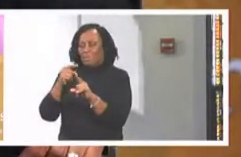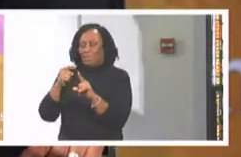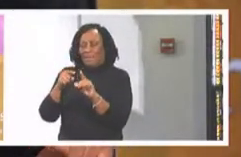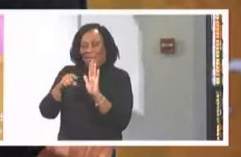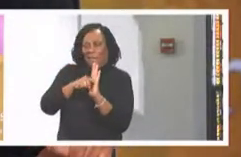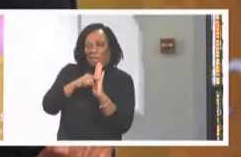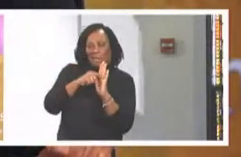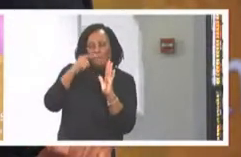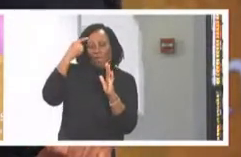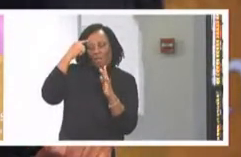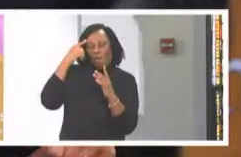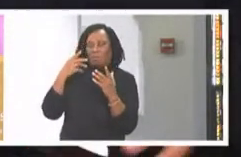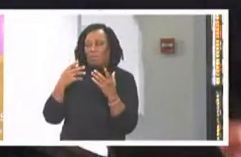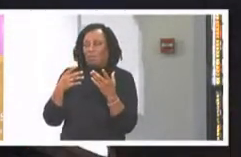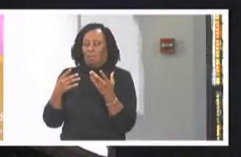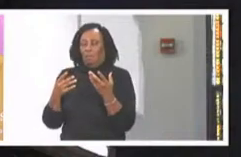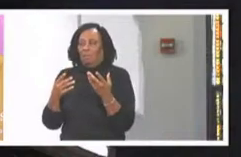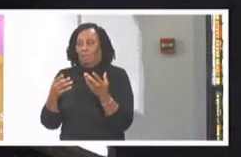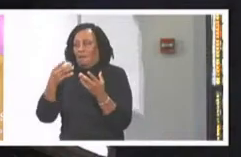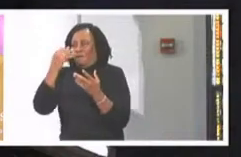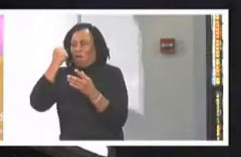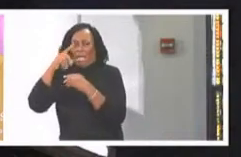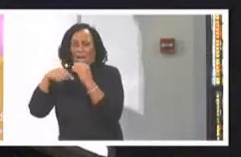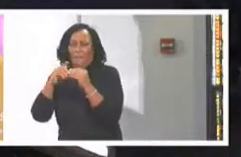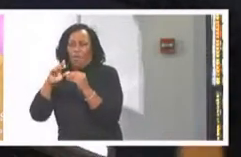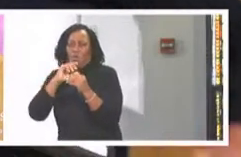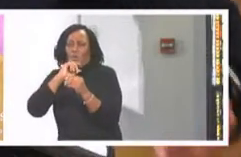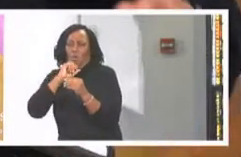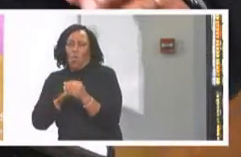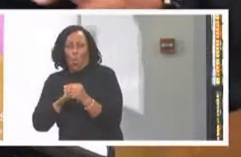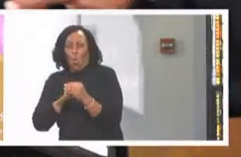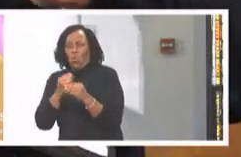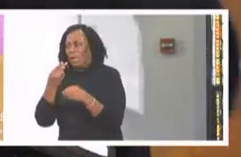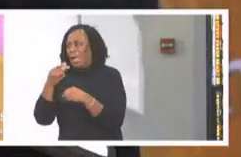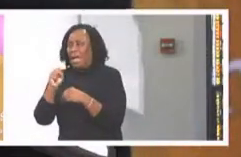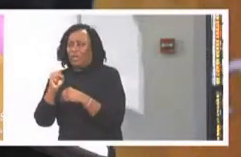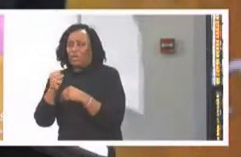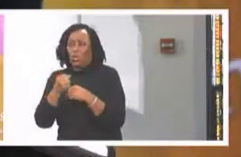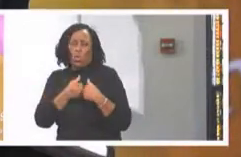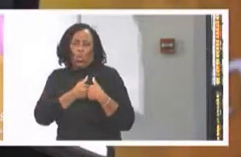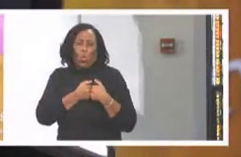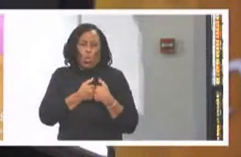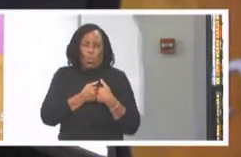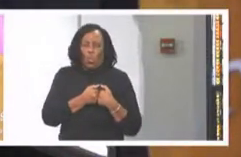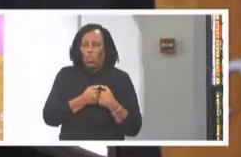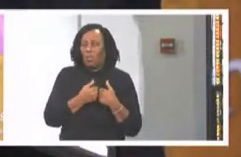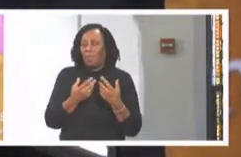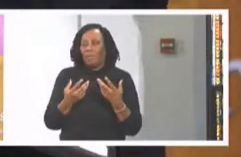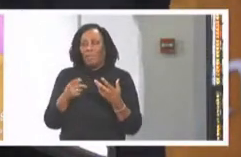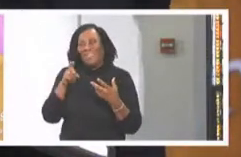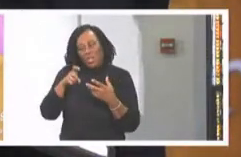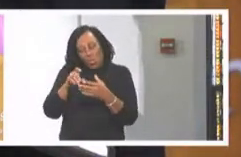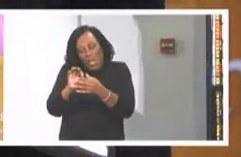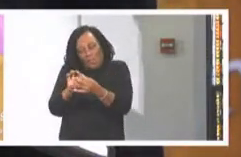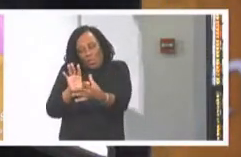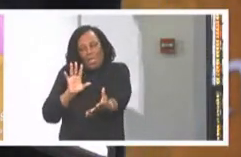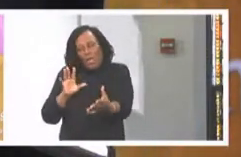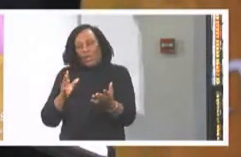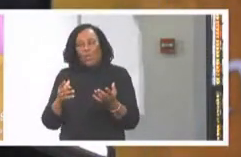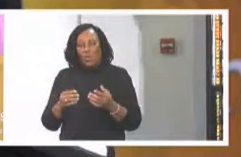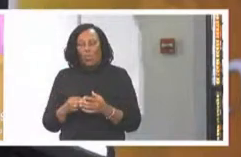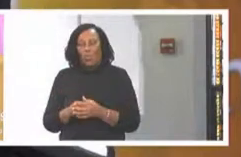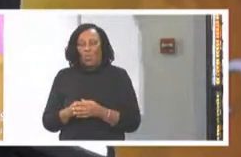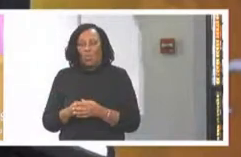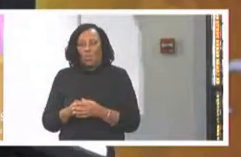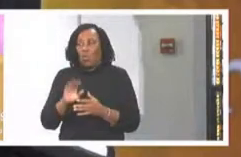you were dumped back in high school by him or her, and somehow you just can't let it go. It bruises